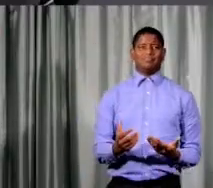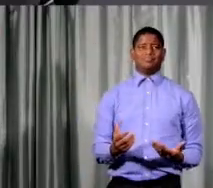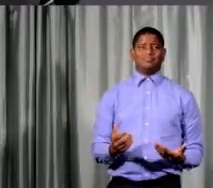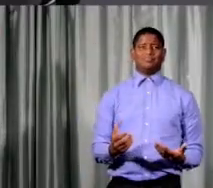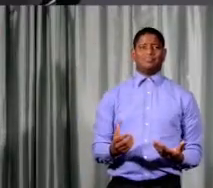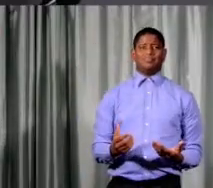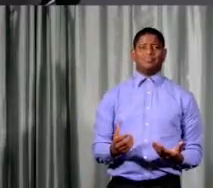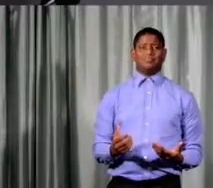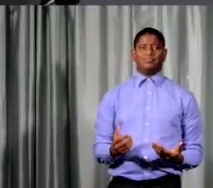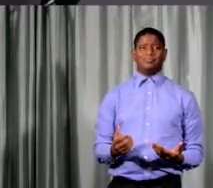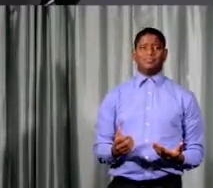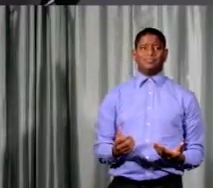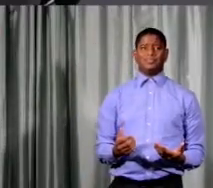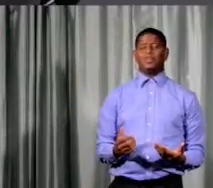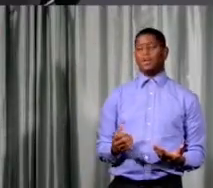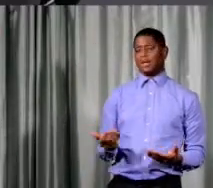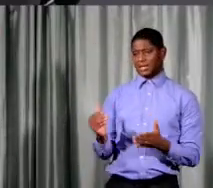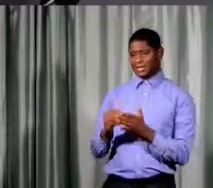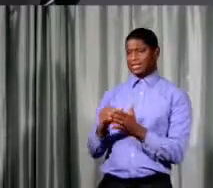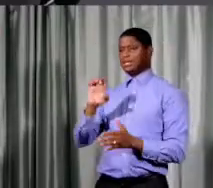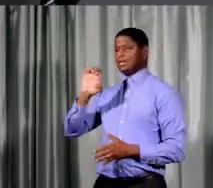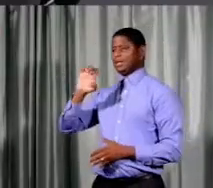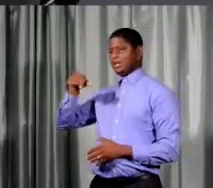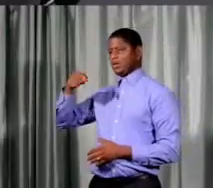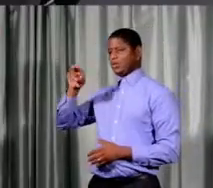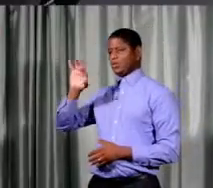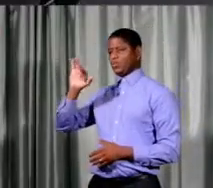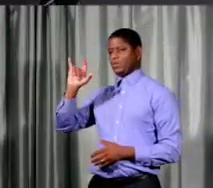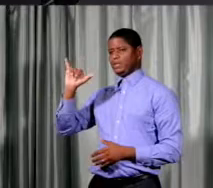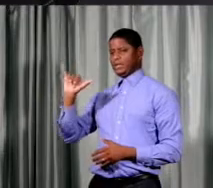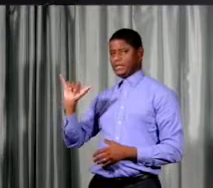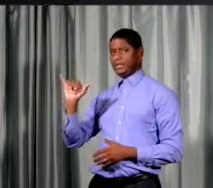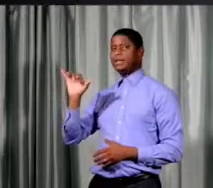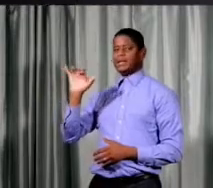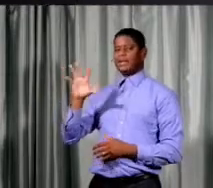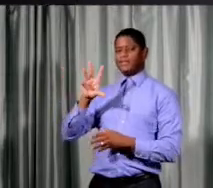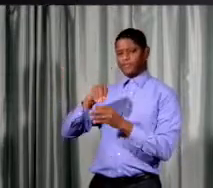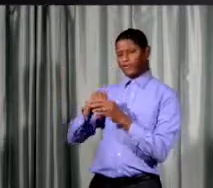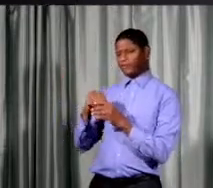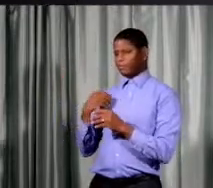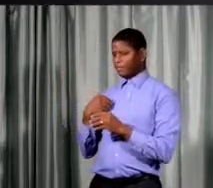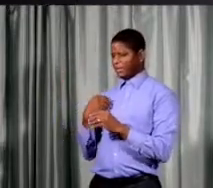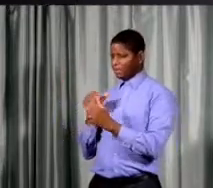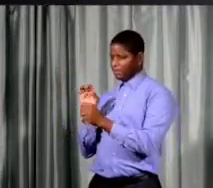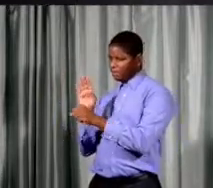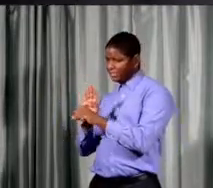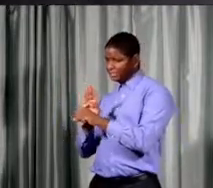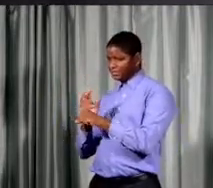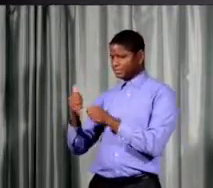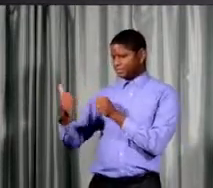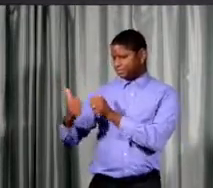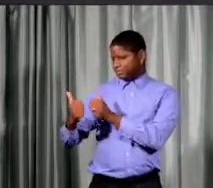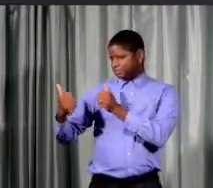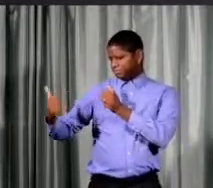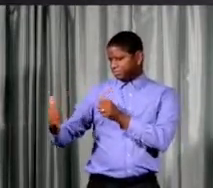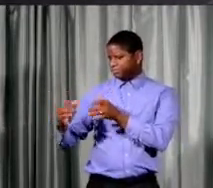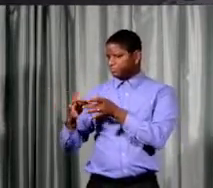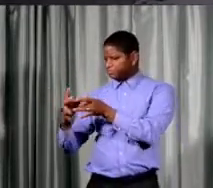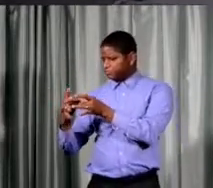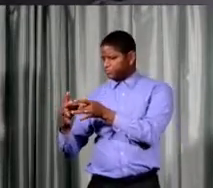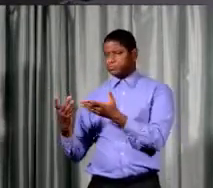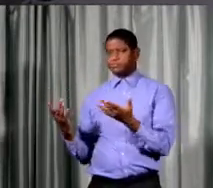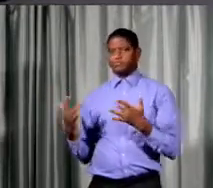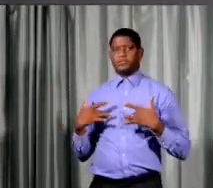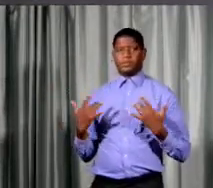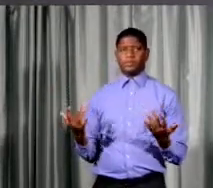capital, your relationship with the business. We okay? If you're working capital, it's called working capital because this